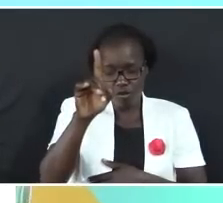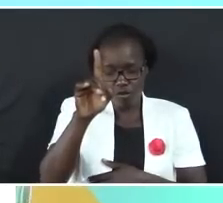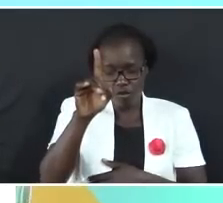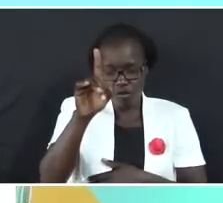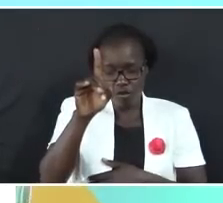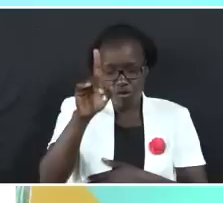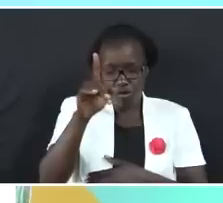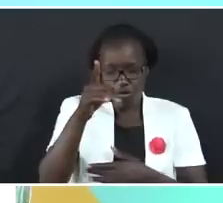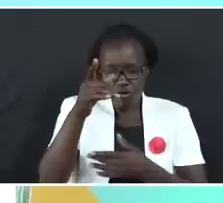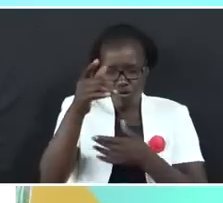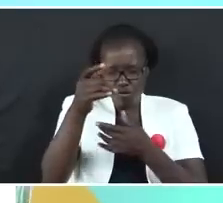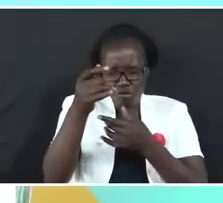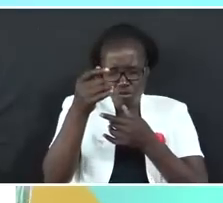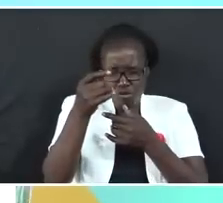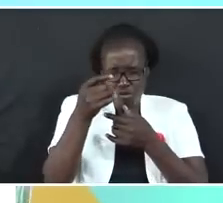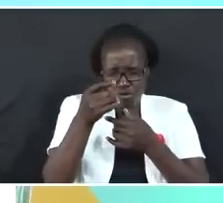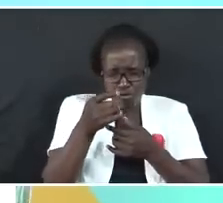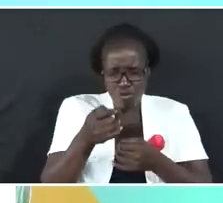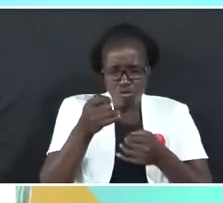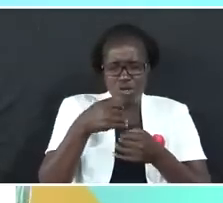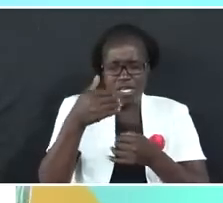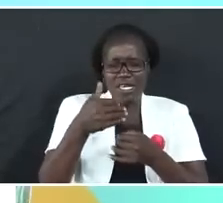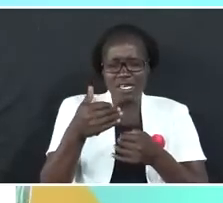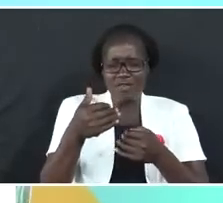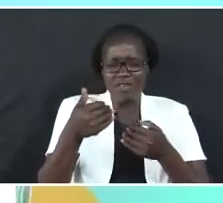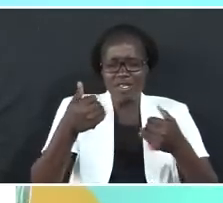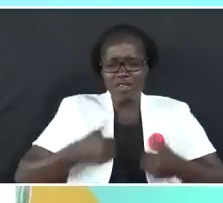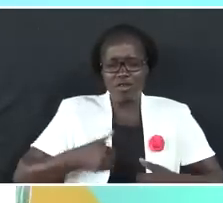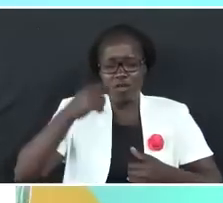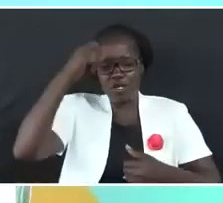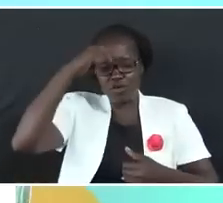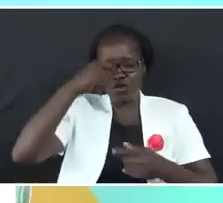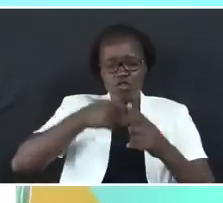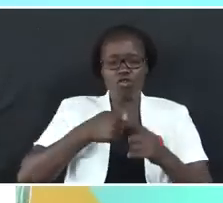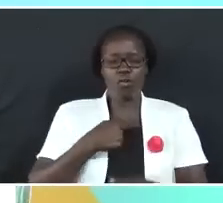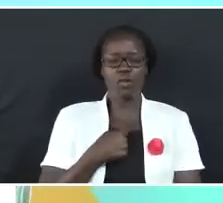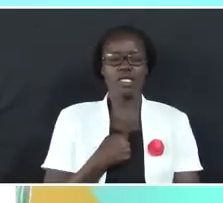Pull every form of human wisdom from me